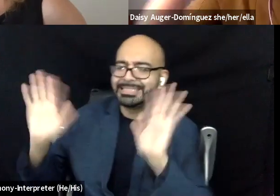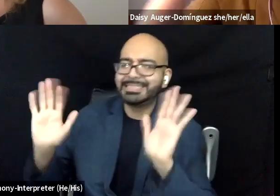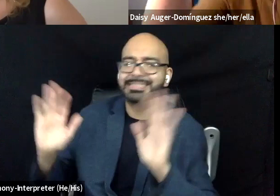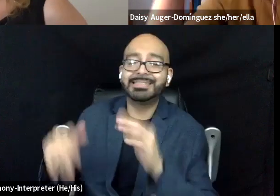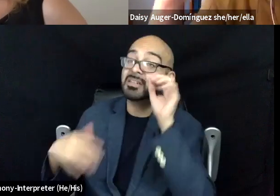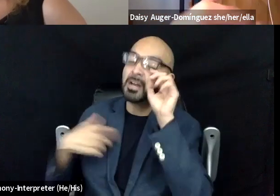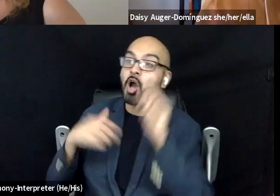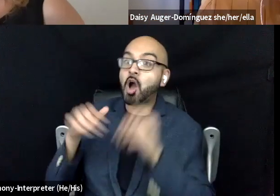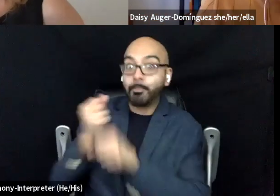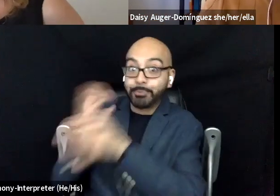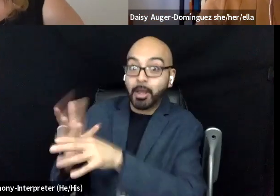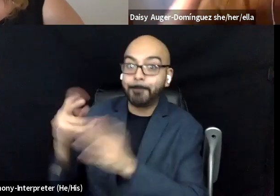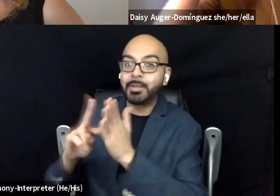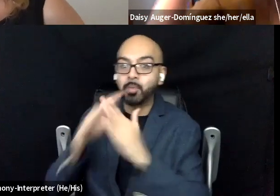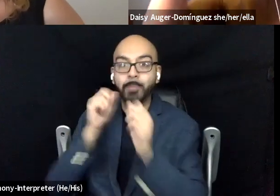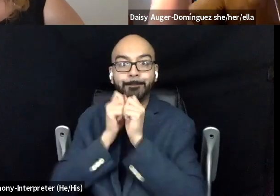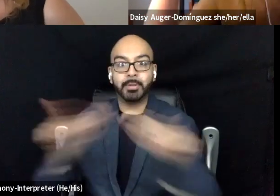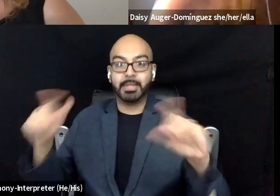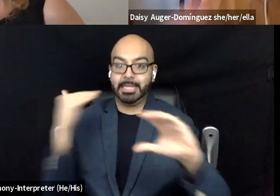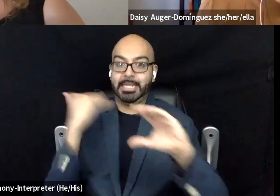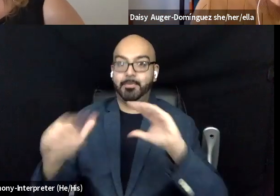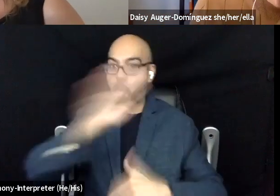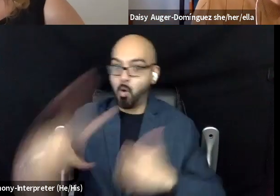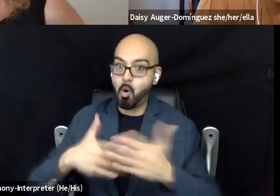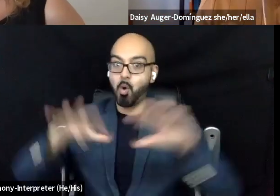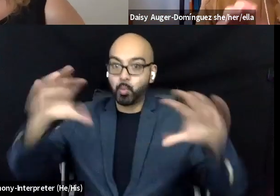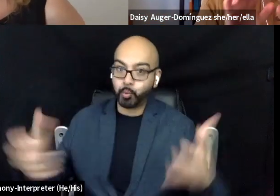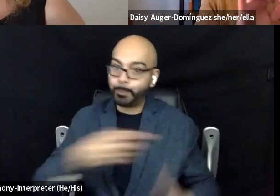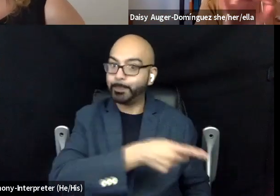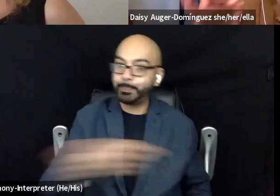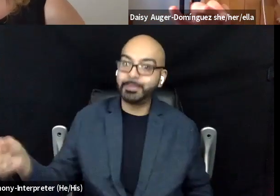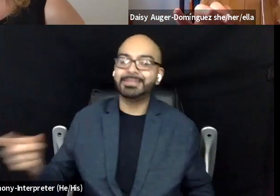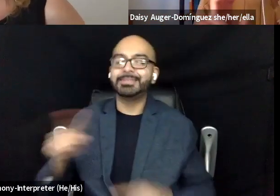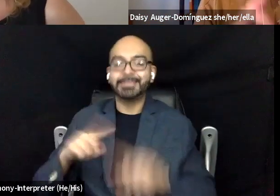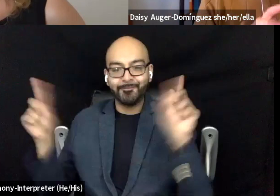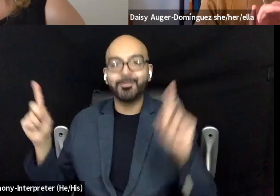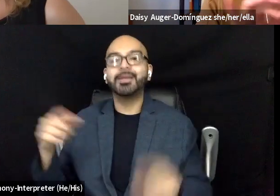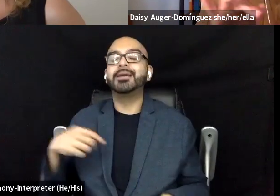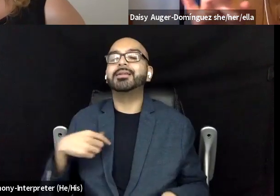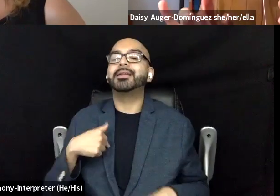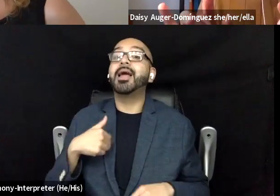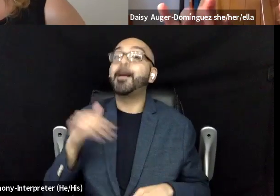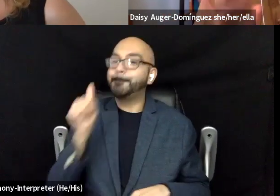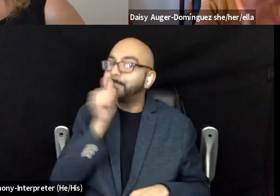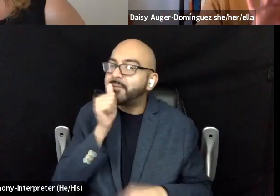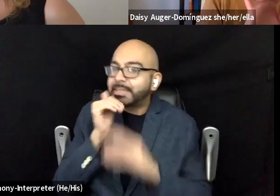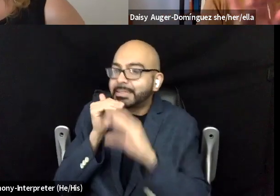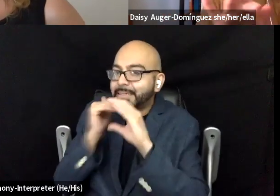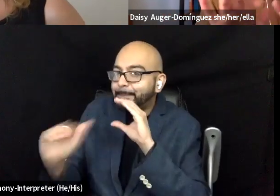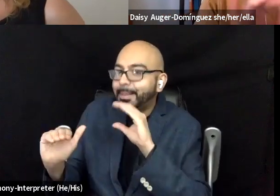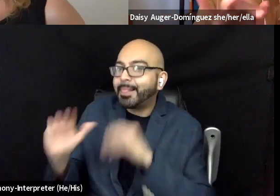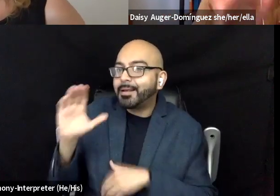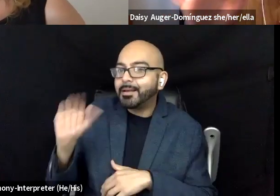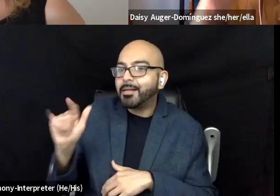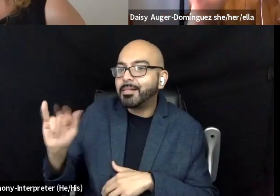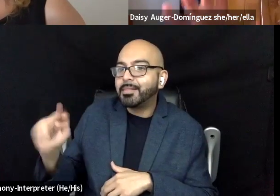group and to have said, here's why I'm not joining and here's what I think is wrong. I was like, I emailed you privately. I had the conversation with you